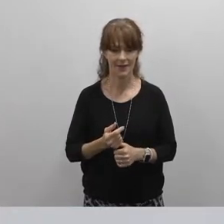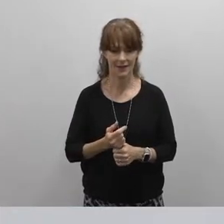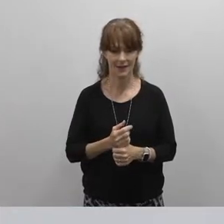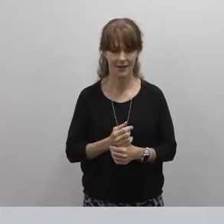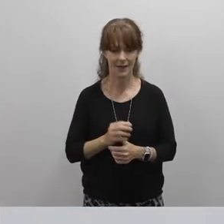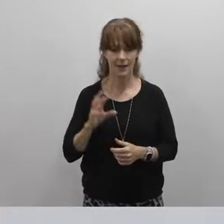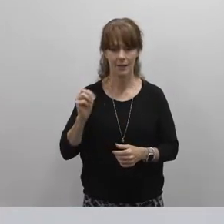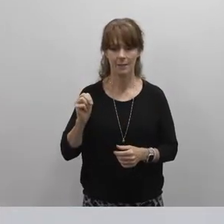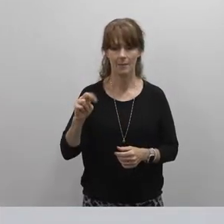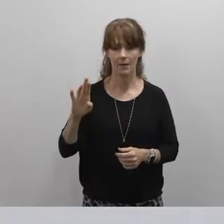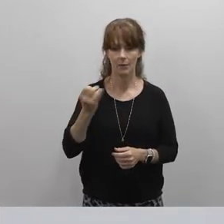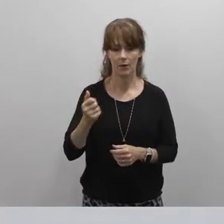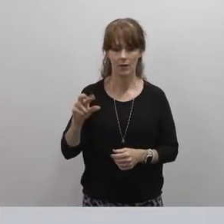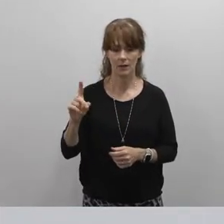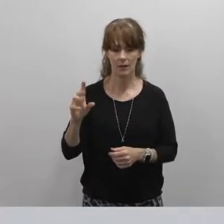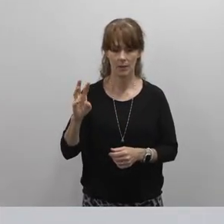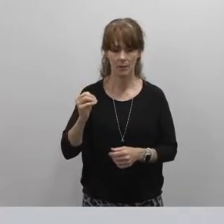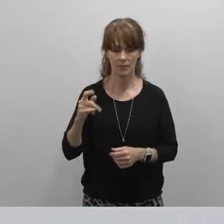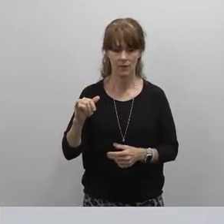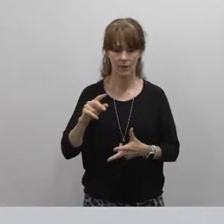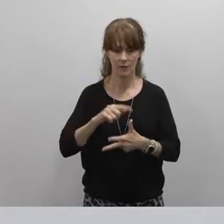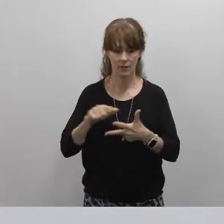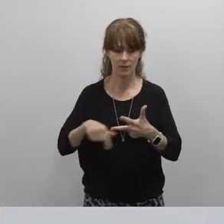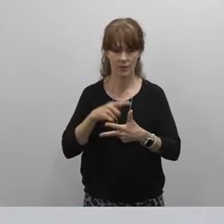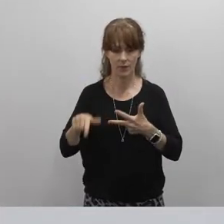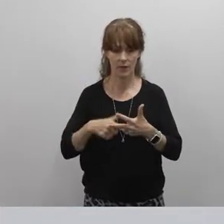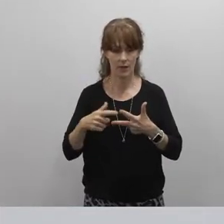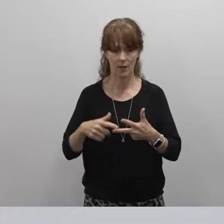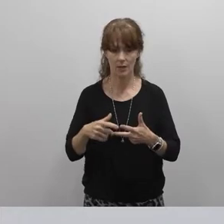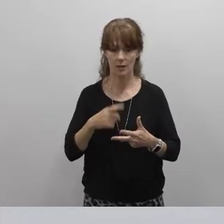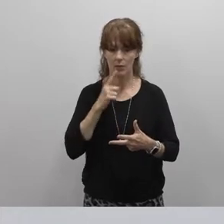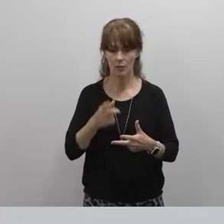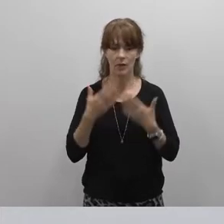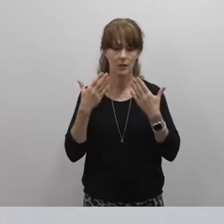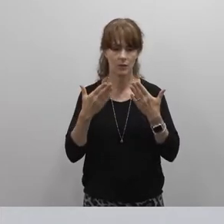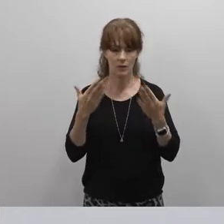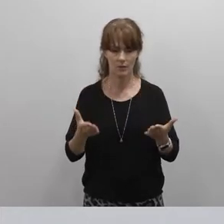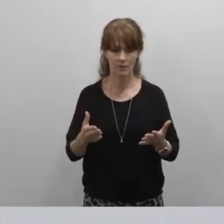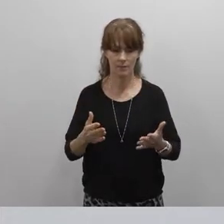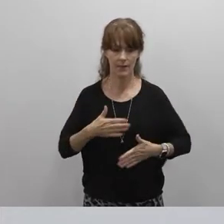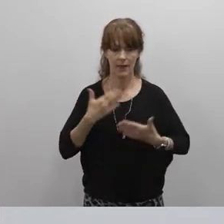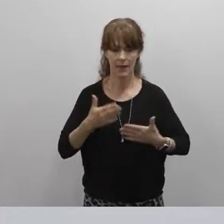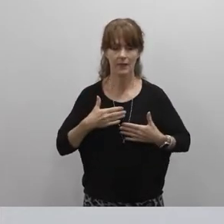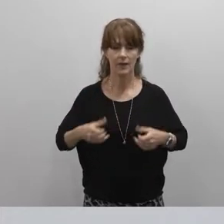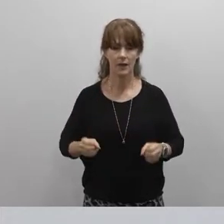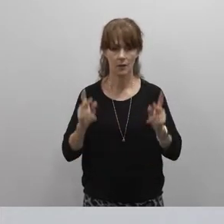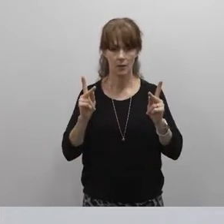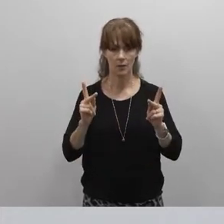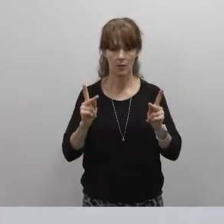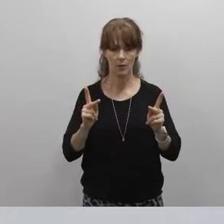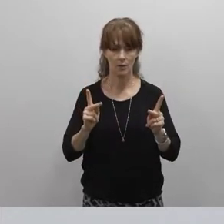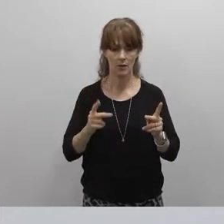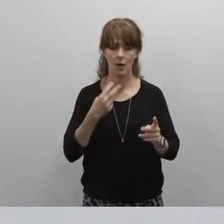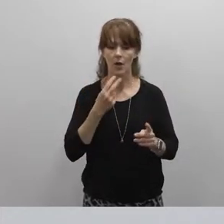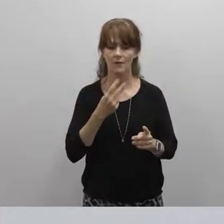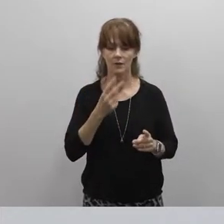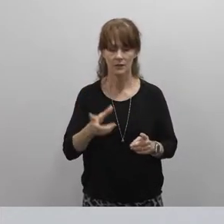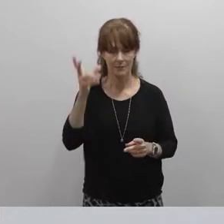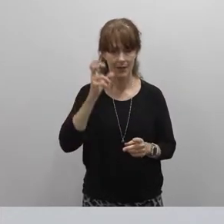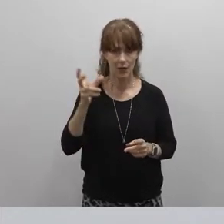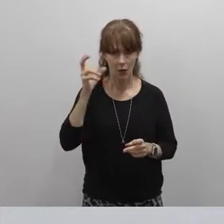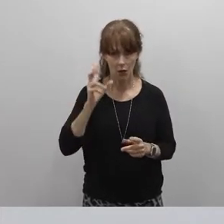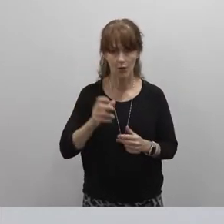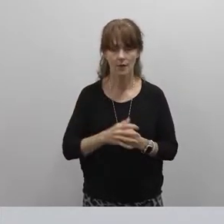Mr. Miranda and Ms. Mogi. I haven't seen her today, but once again, extremely grateful. We've really had the opportunity to let our voices be heard. It's